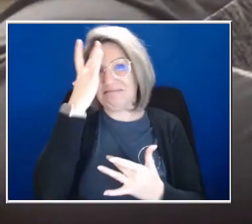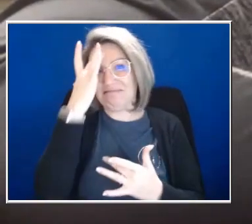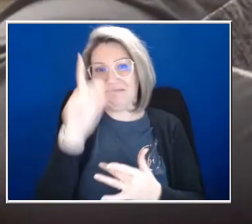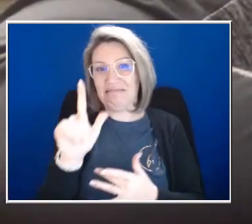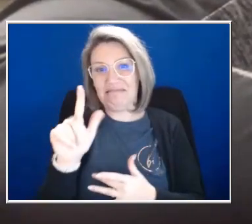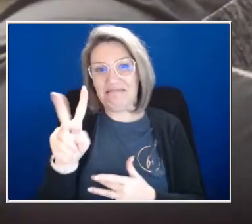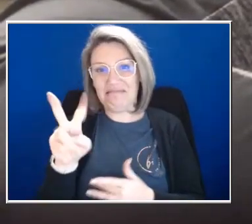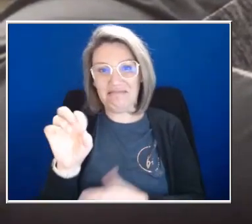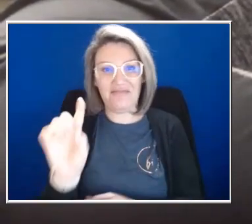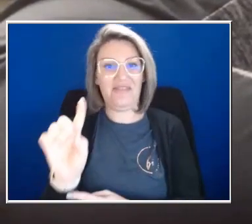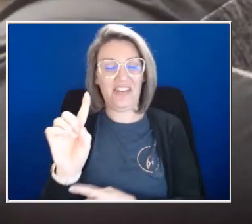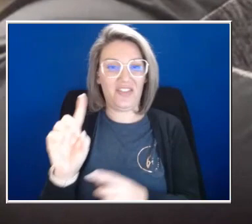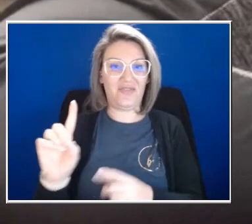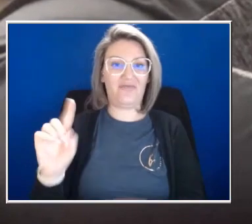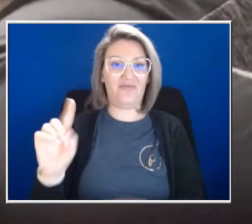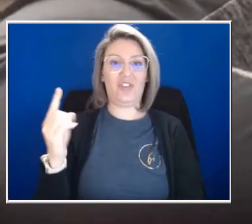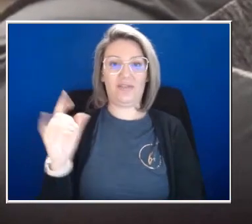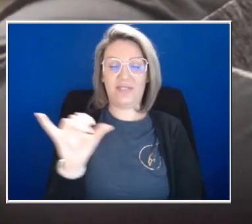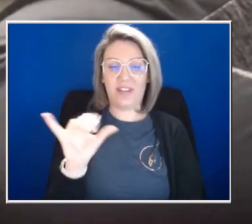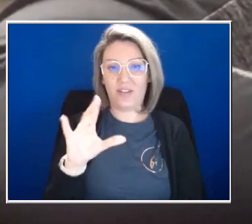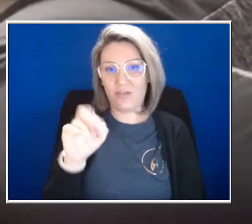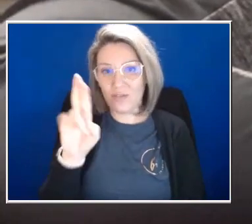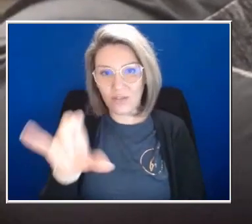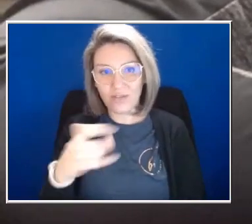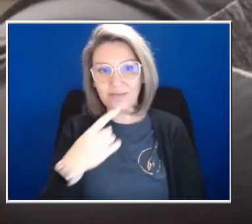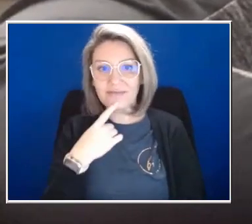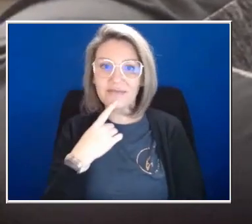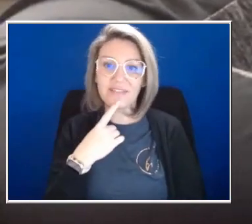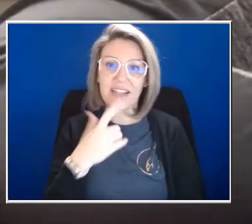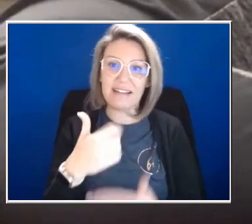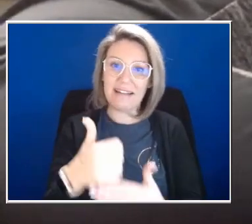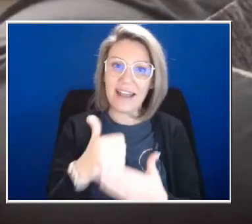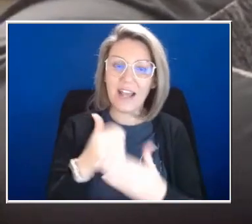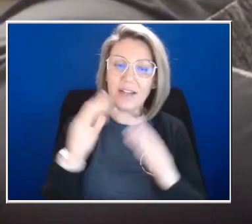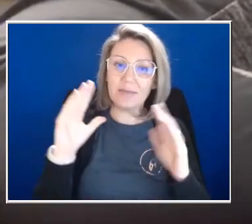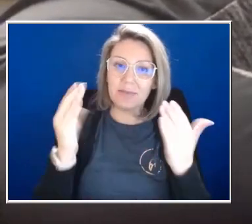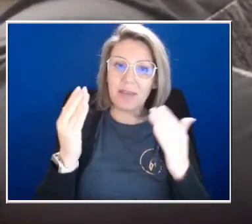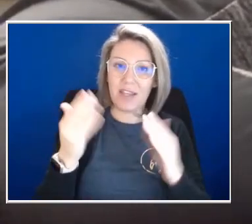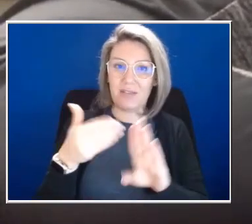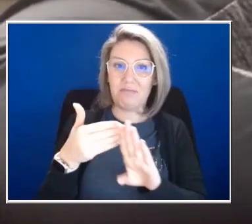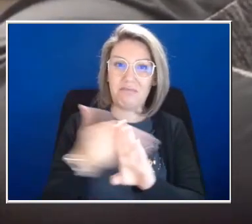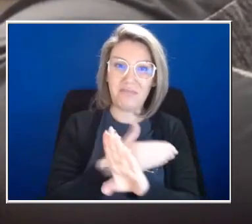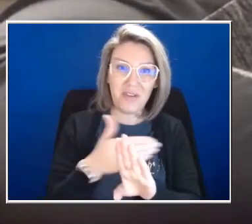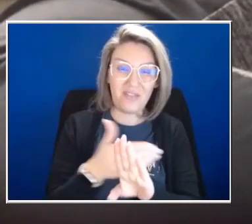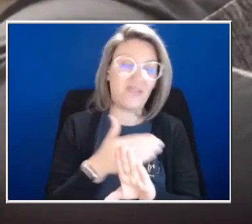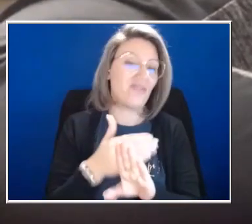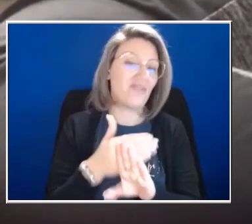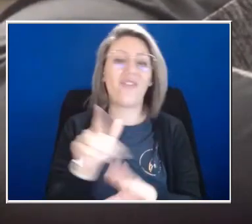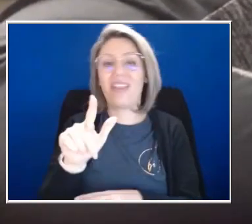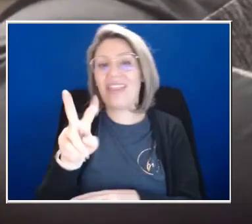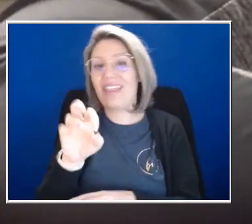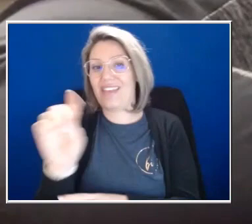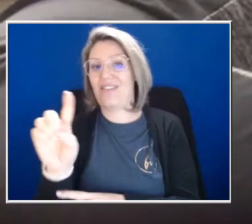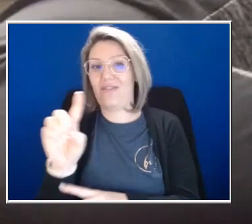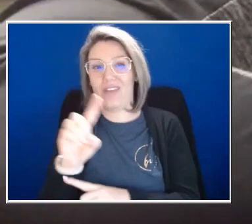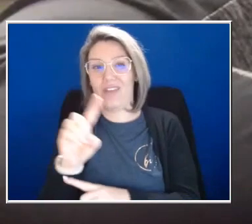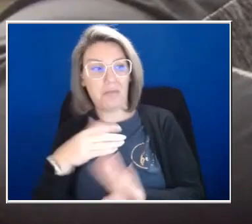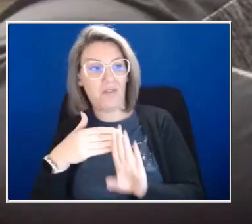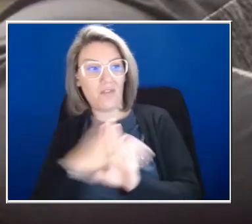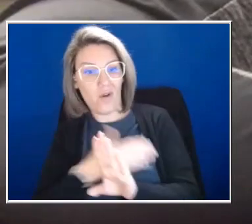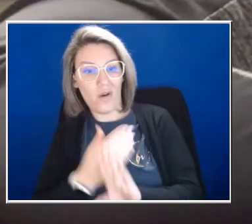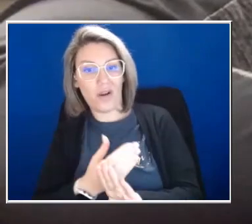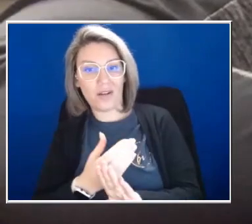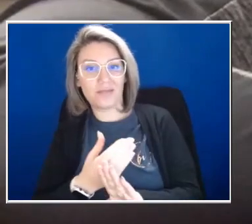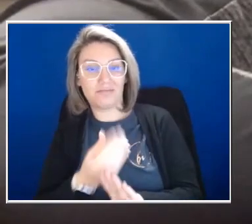You know, like Corey said, it definitely helped compared to where we were before we got the LVAD. So it was a